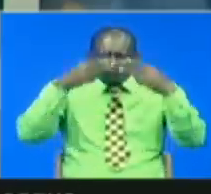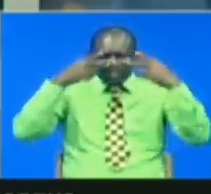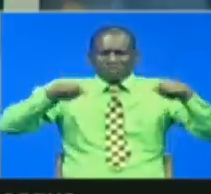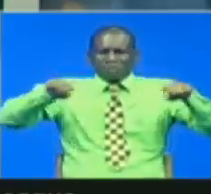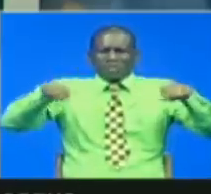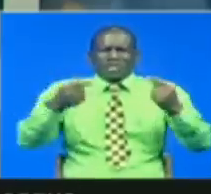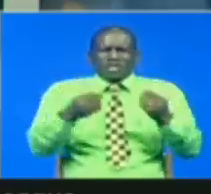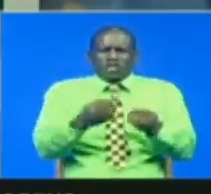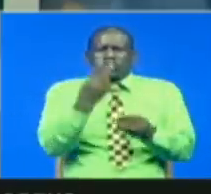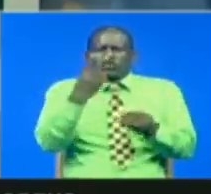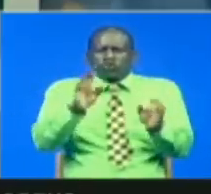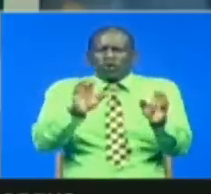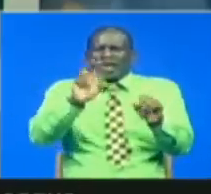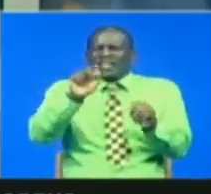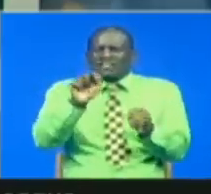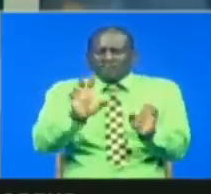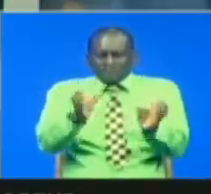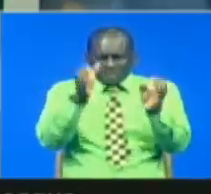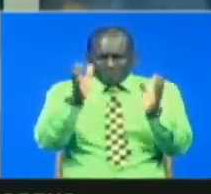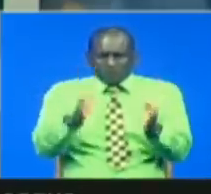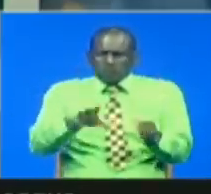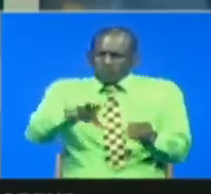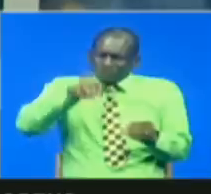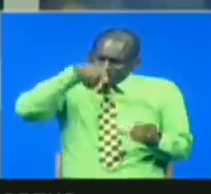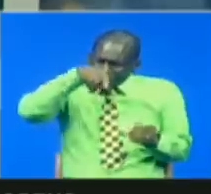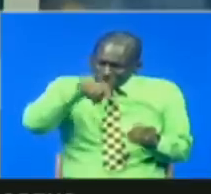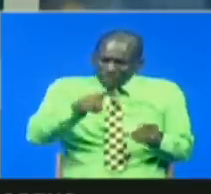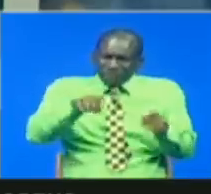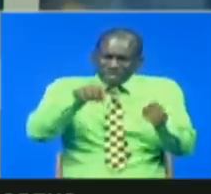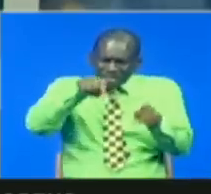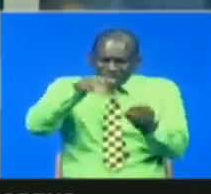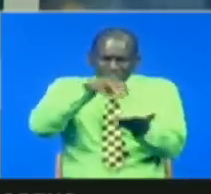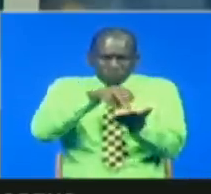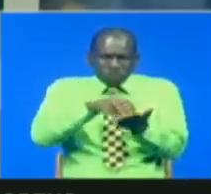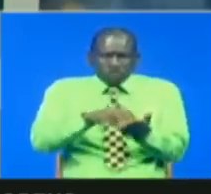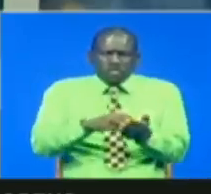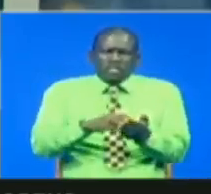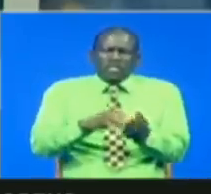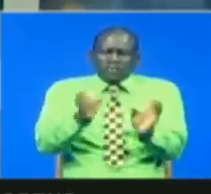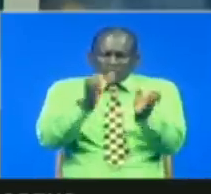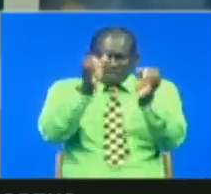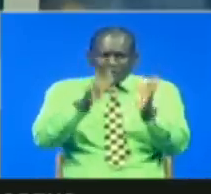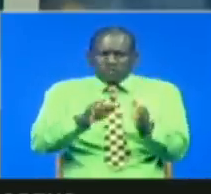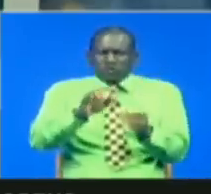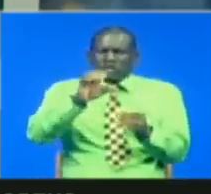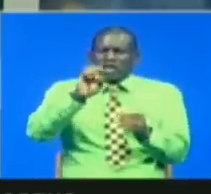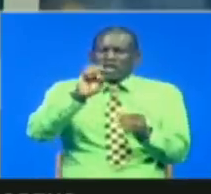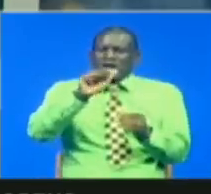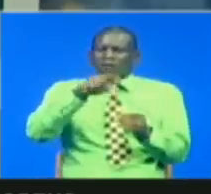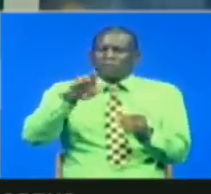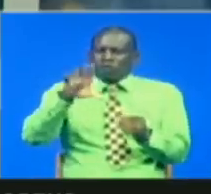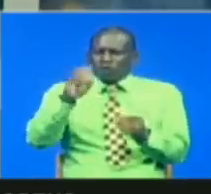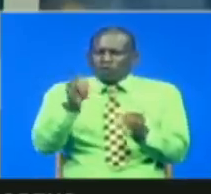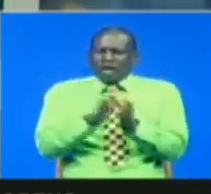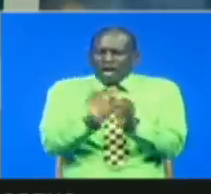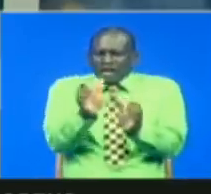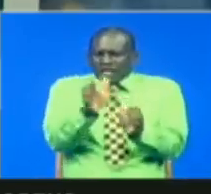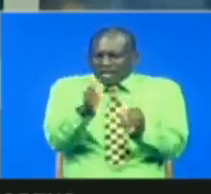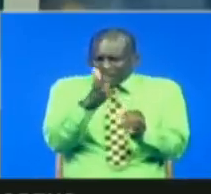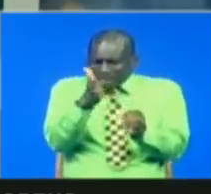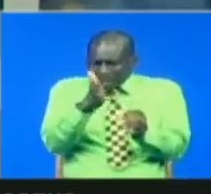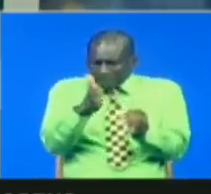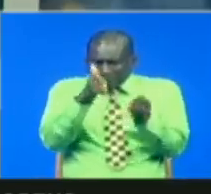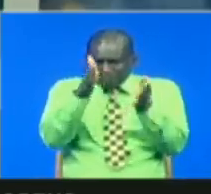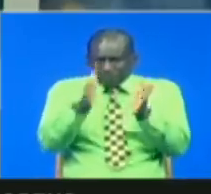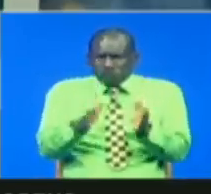NTV's journalists found themselves in that very position. Reporter Silas Apollo and cameraman Dixon Onyango were caught